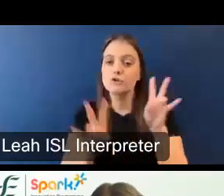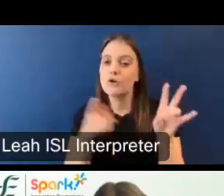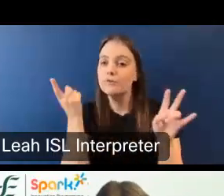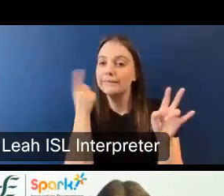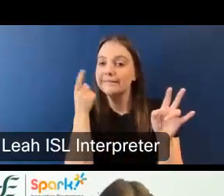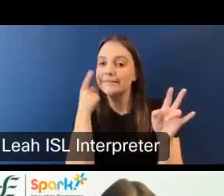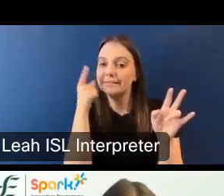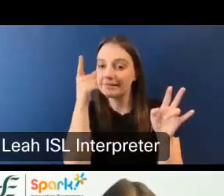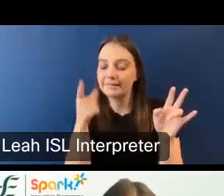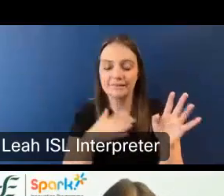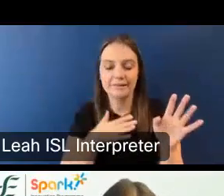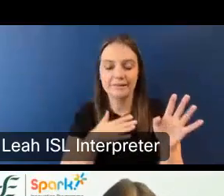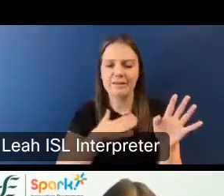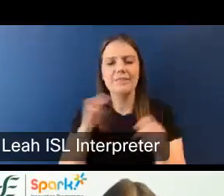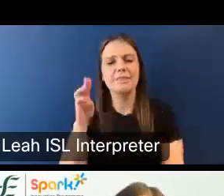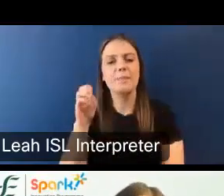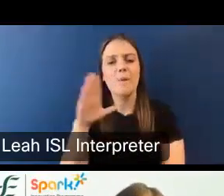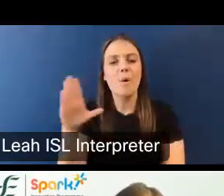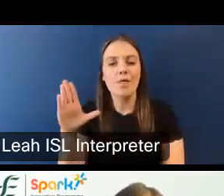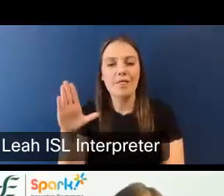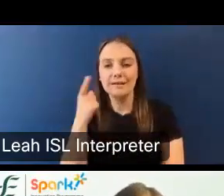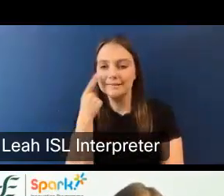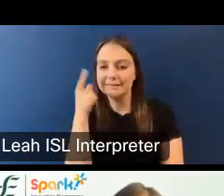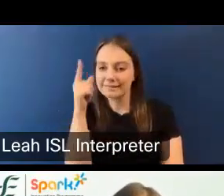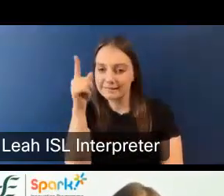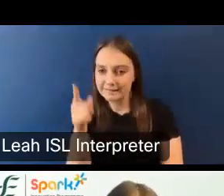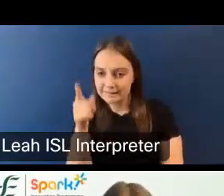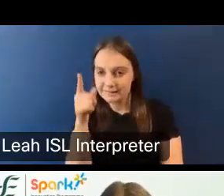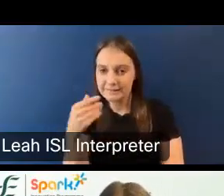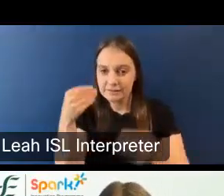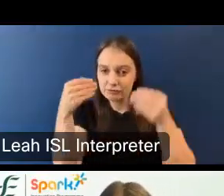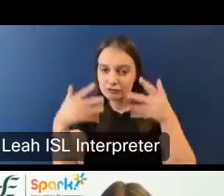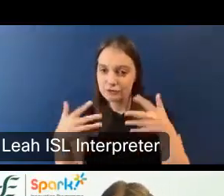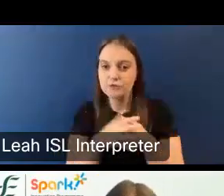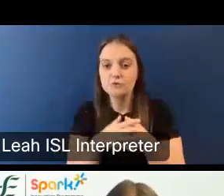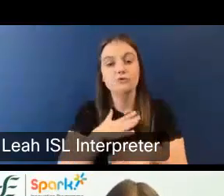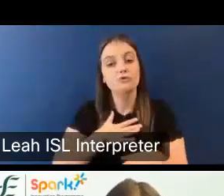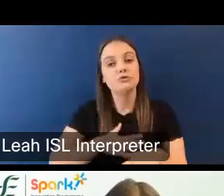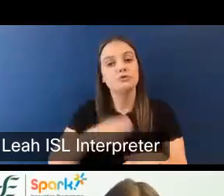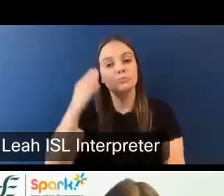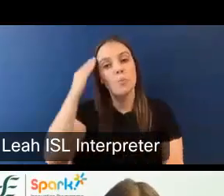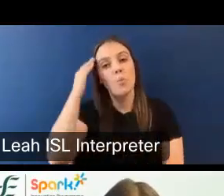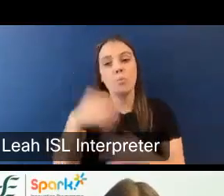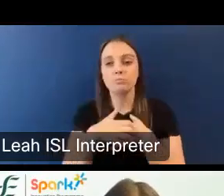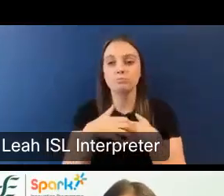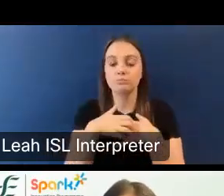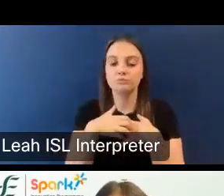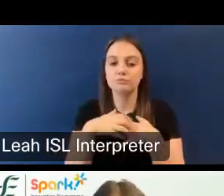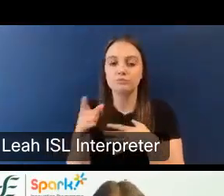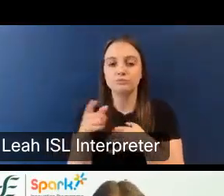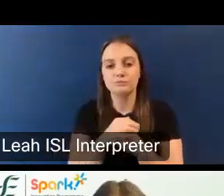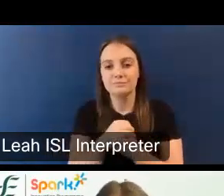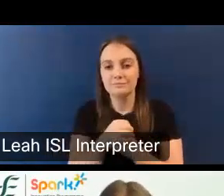survey, sorry, the little poll that we did to see, to have a sense of, like, I would say the room, but like